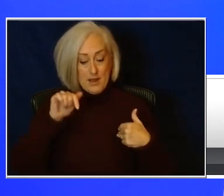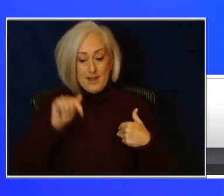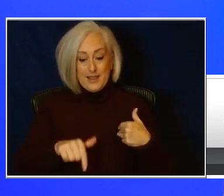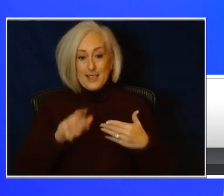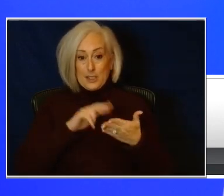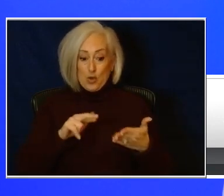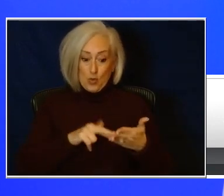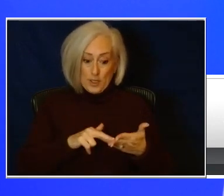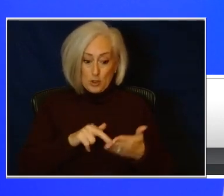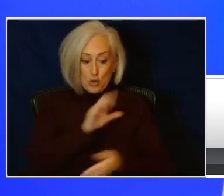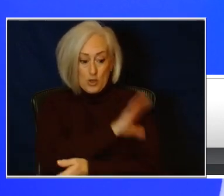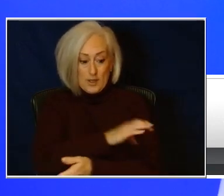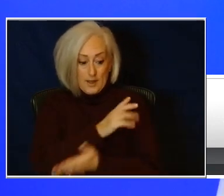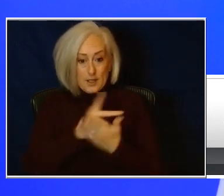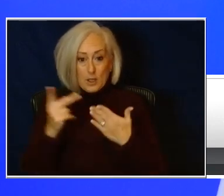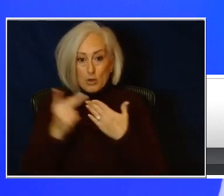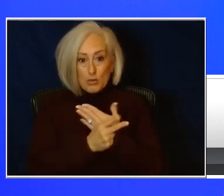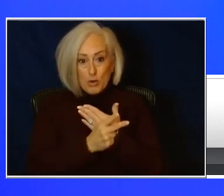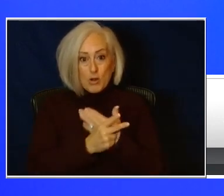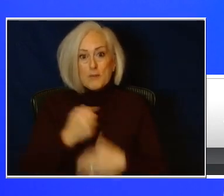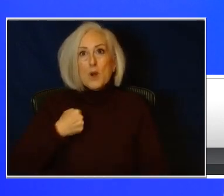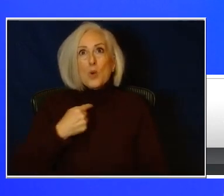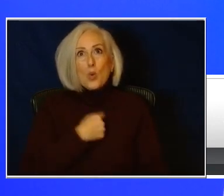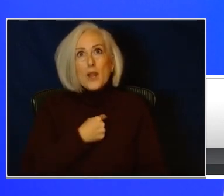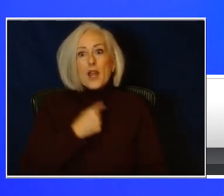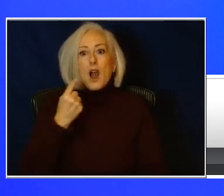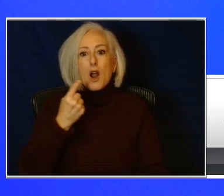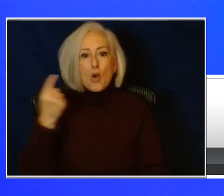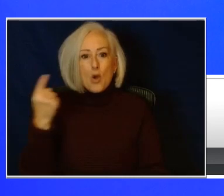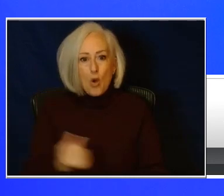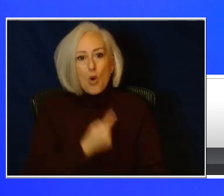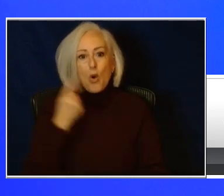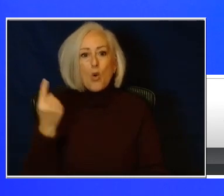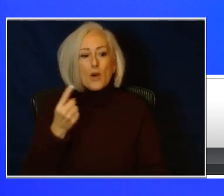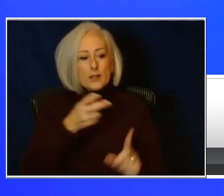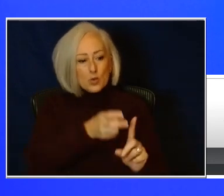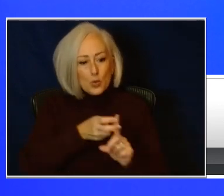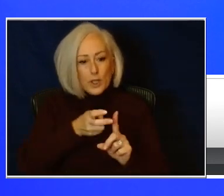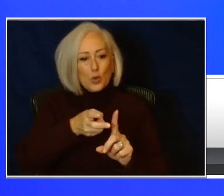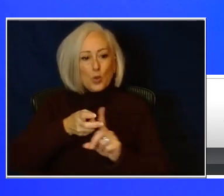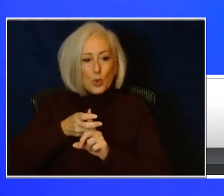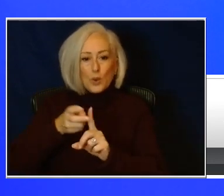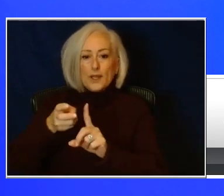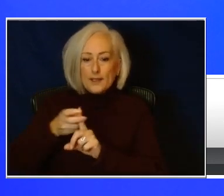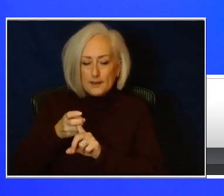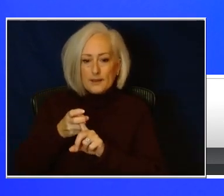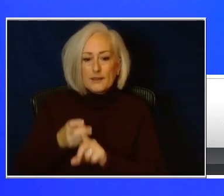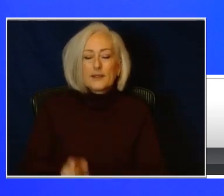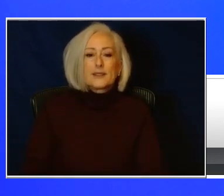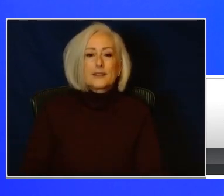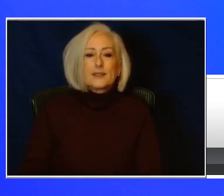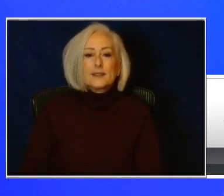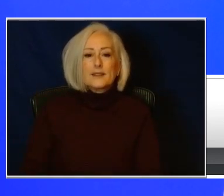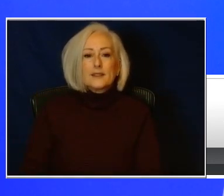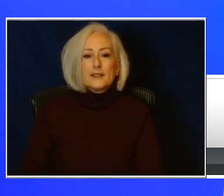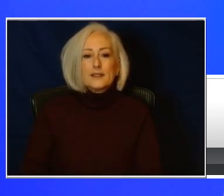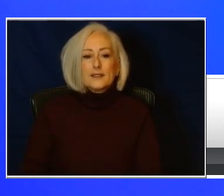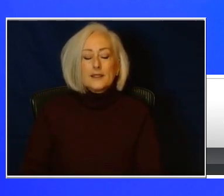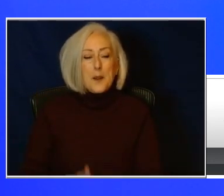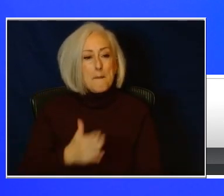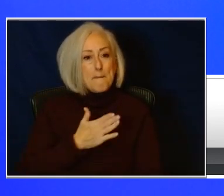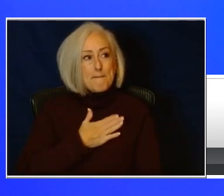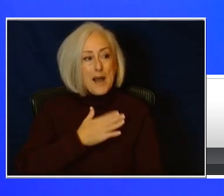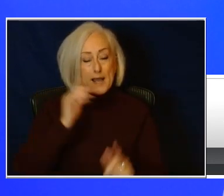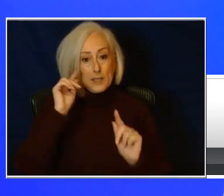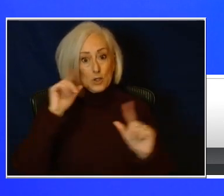clinical programs, we're always in a recruiting mode. And what I've been surprised by is